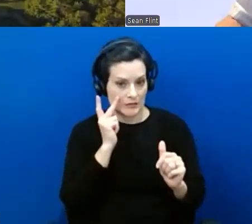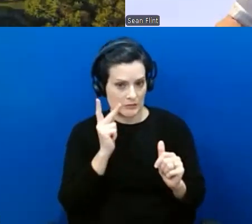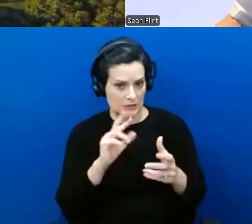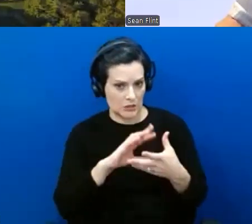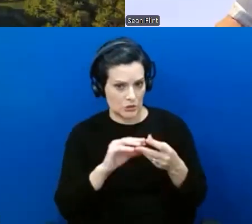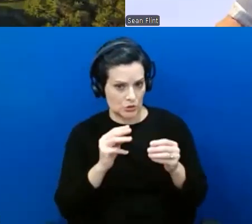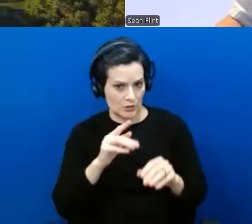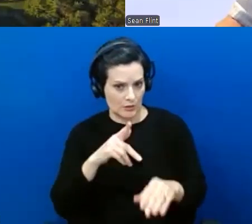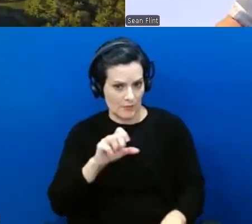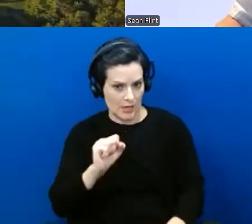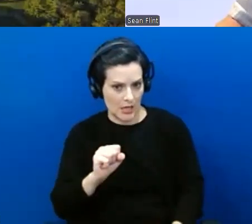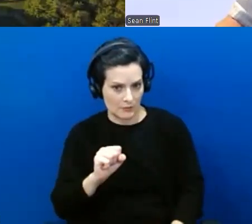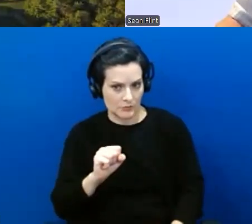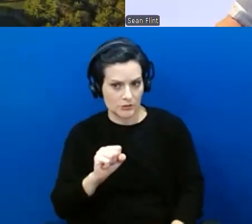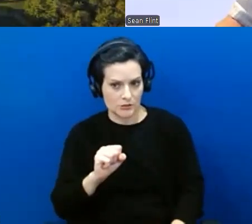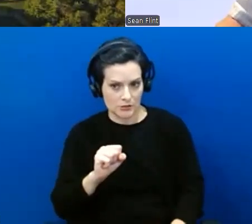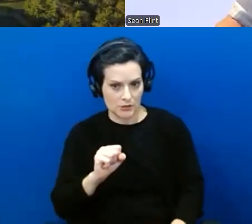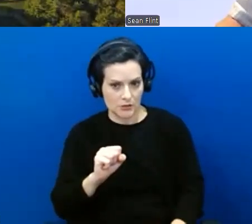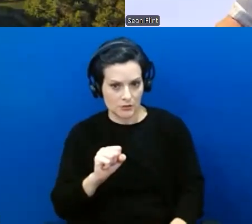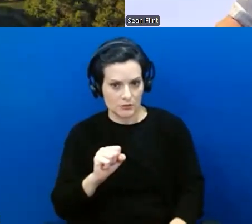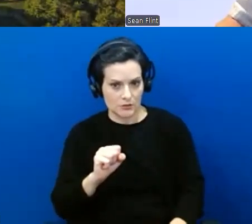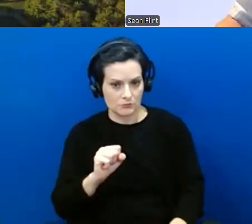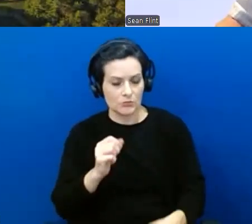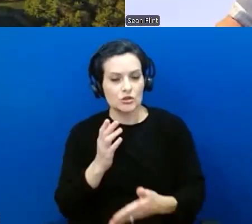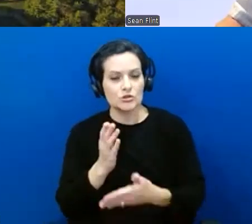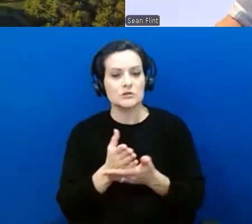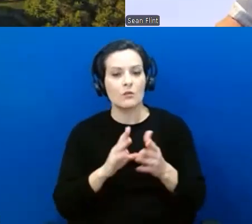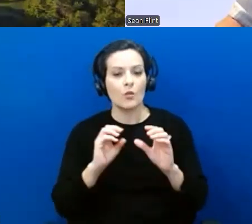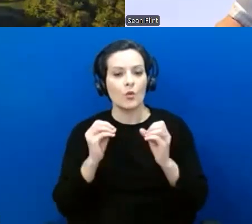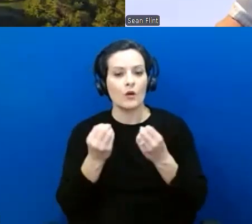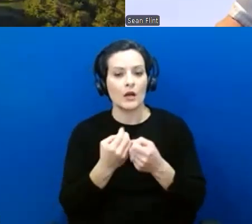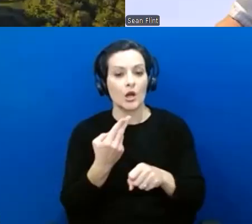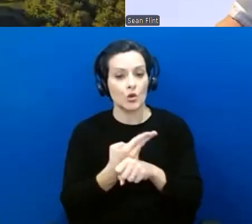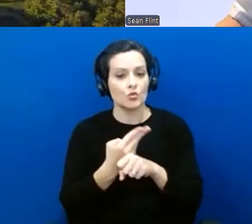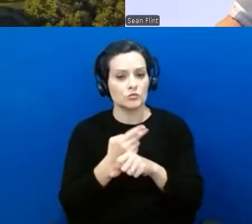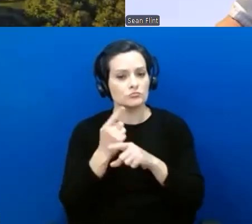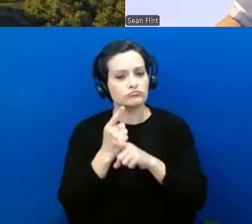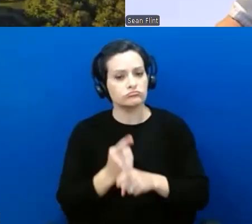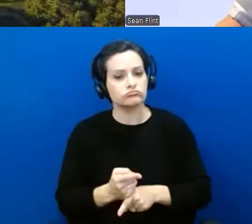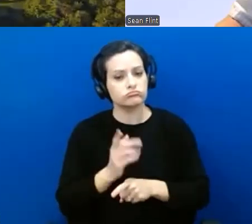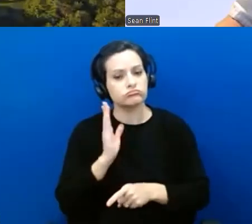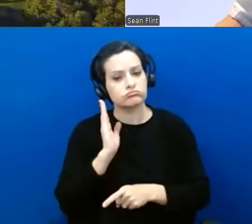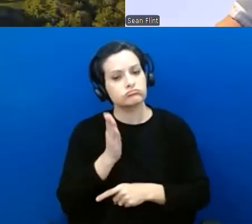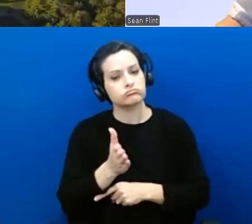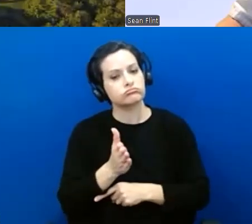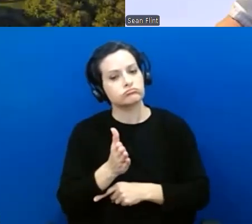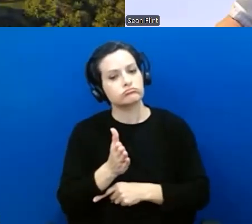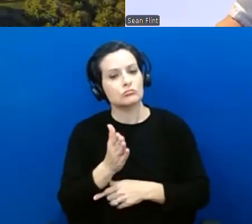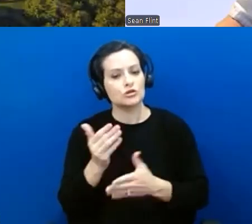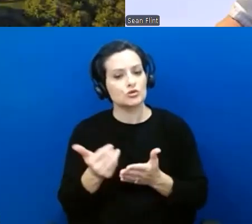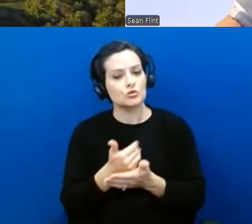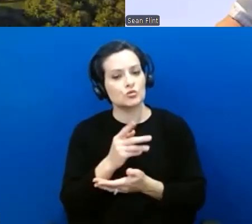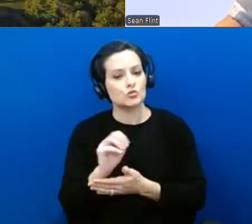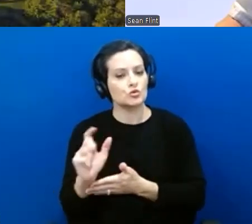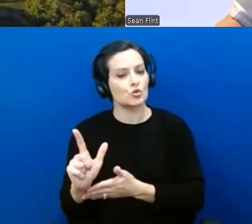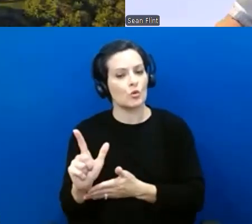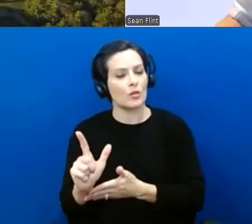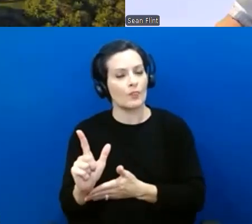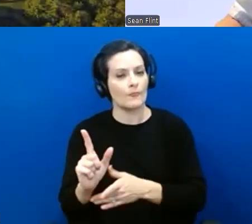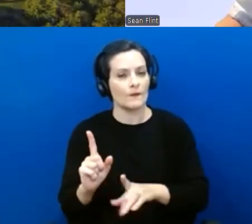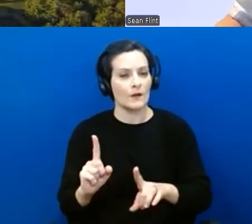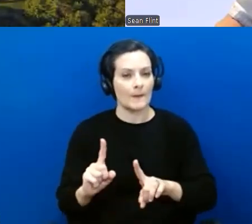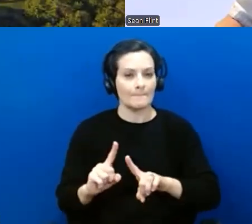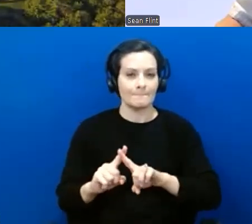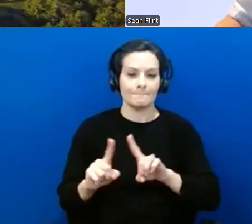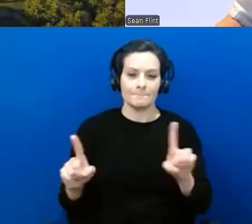the content? Some organizations use them very regularly as kind of a hot new tool. But